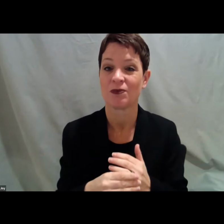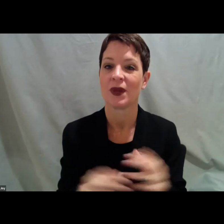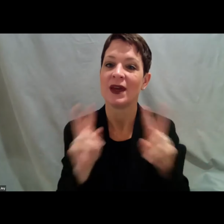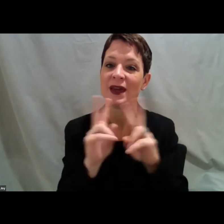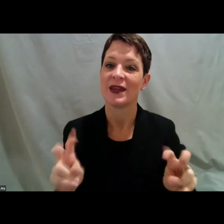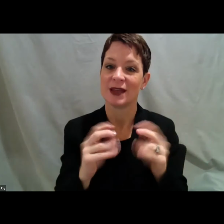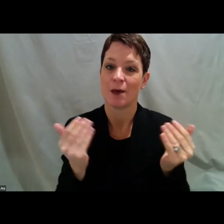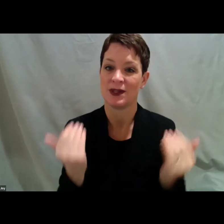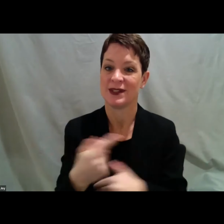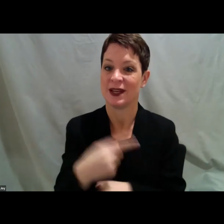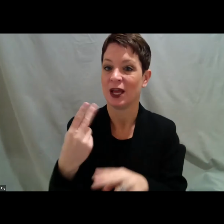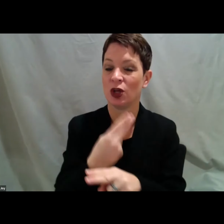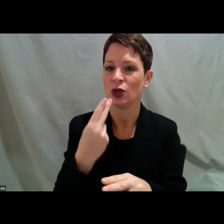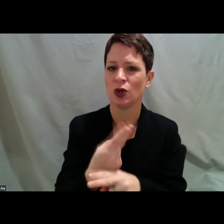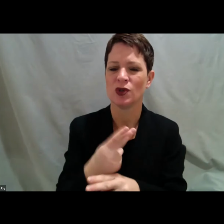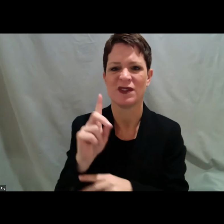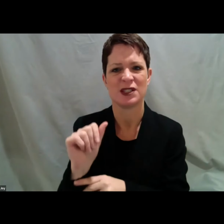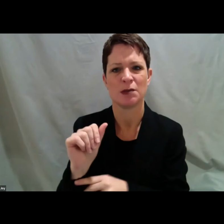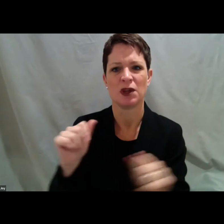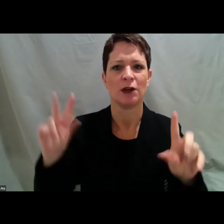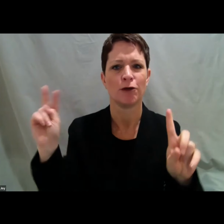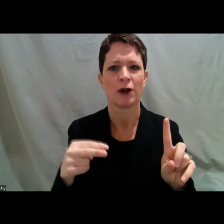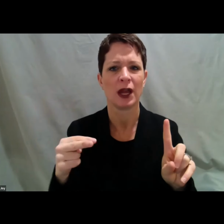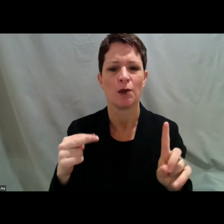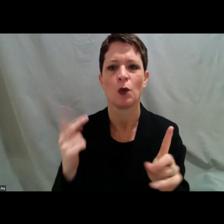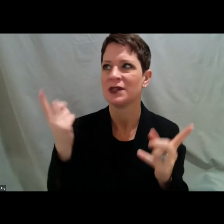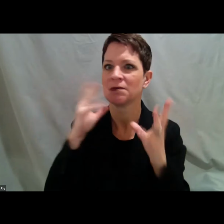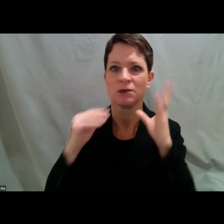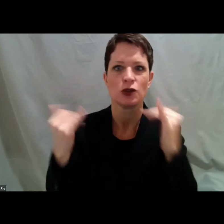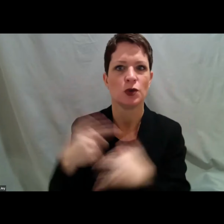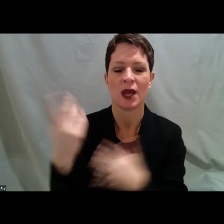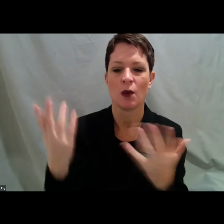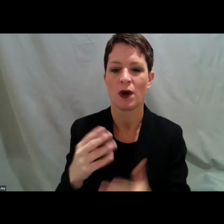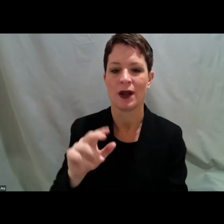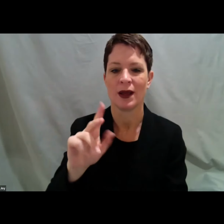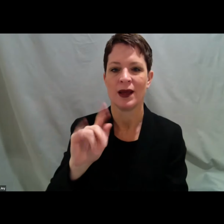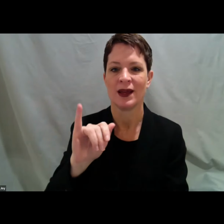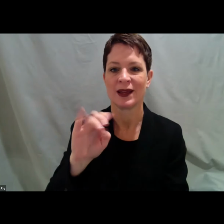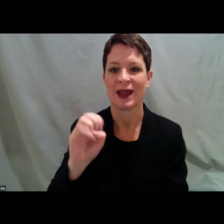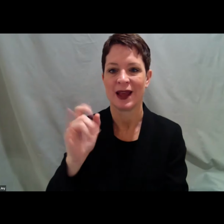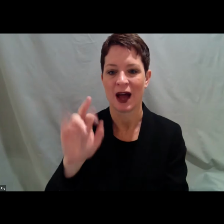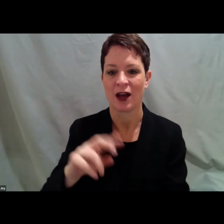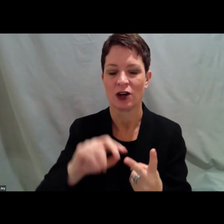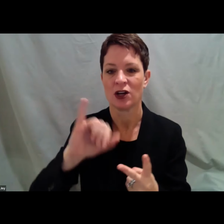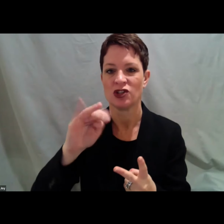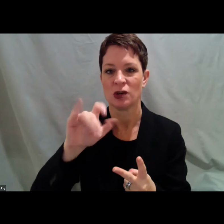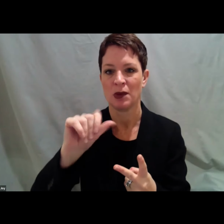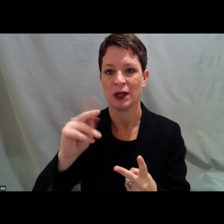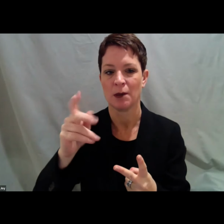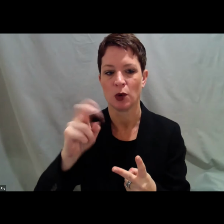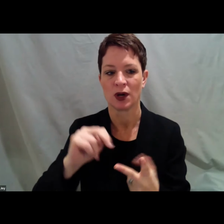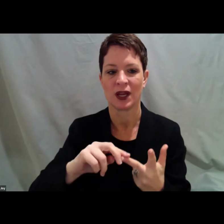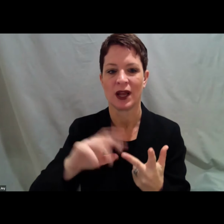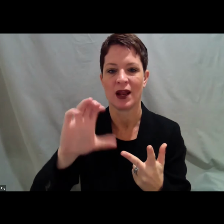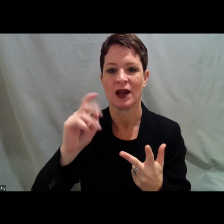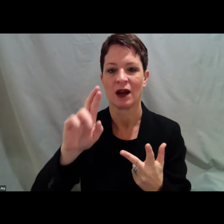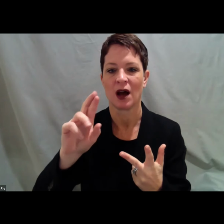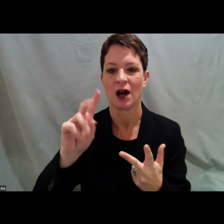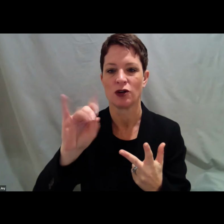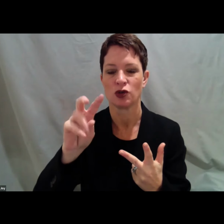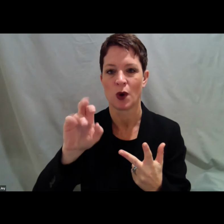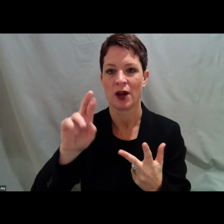the present day uses of the disability frame. We will hear remarks from Katie Eyer, Jamelia Morgan, and Conor Dwyer Reynolds in that